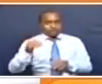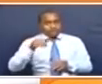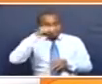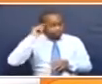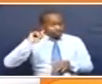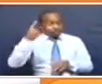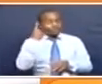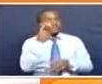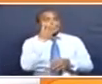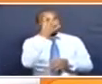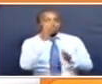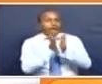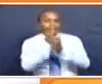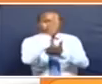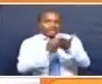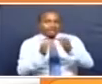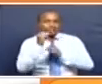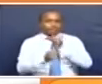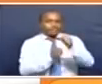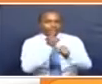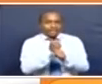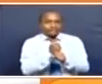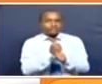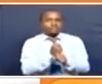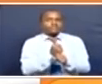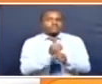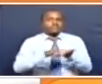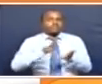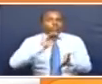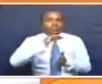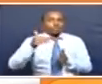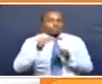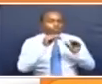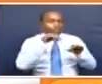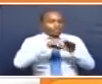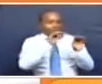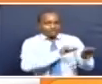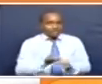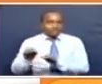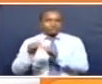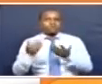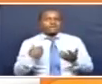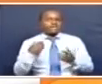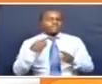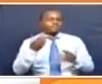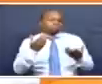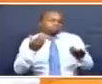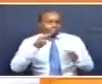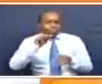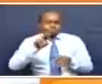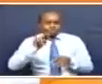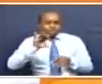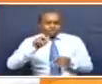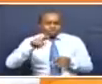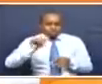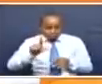most of the counties were in transition. You had municipal councils, you had town councils, all put up together to form